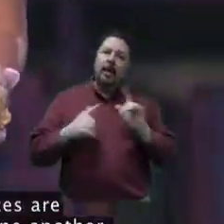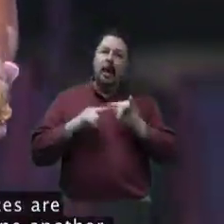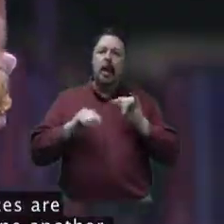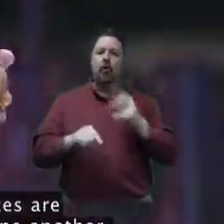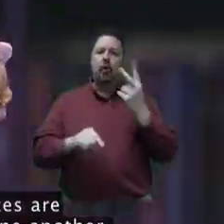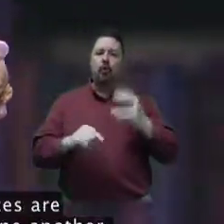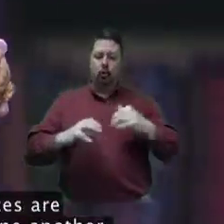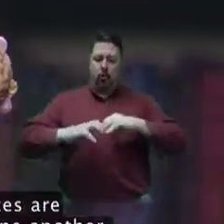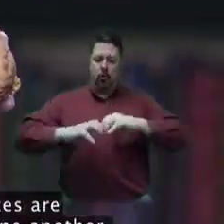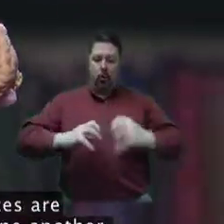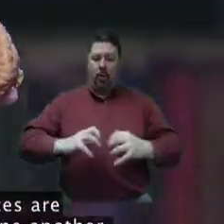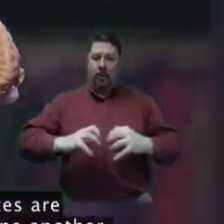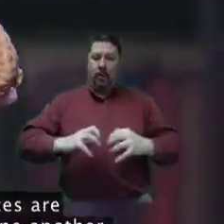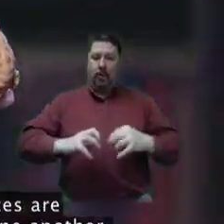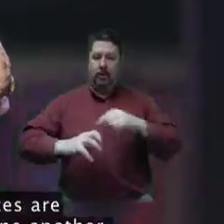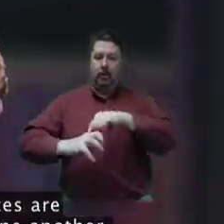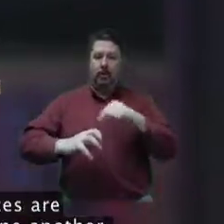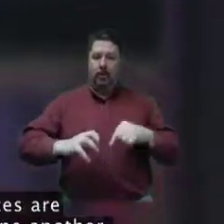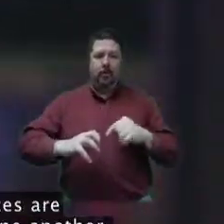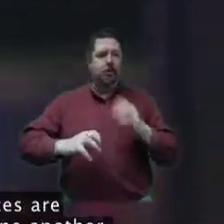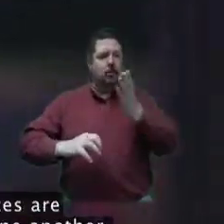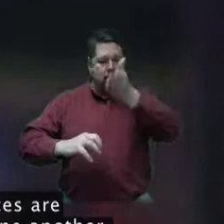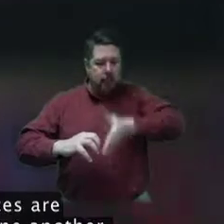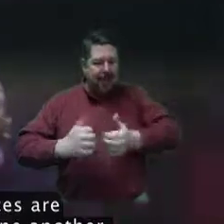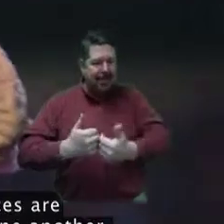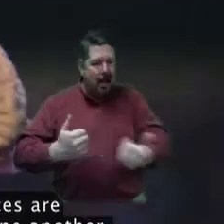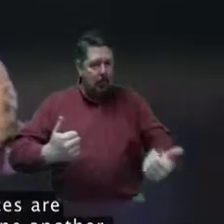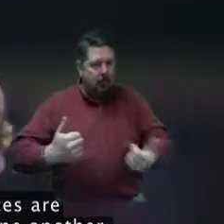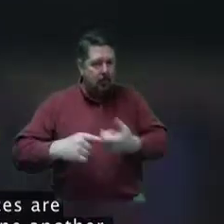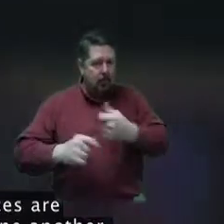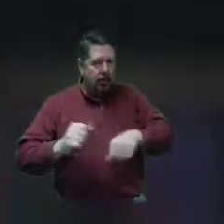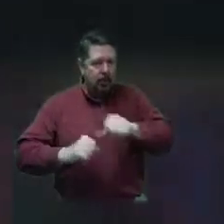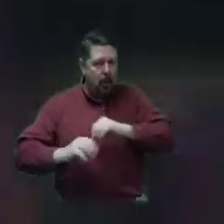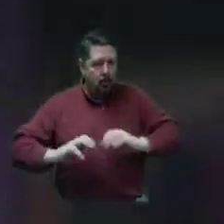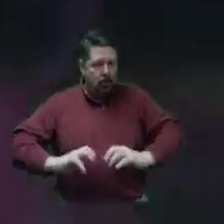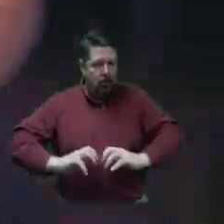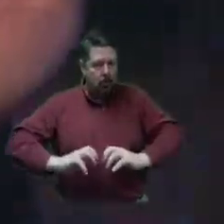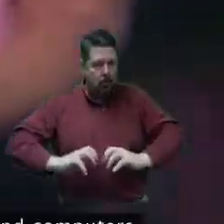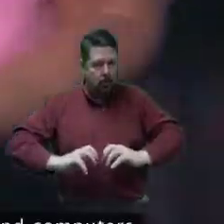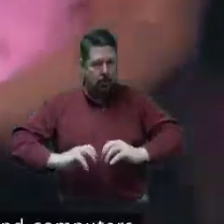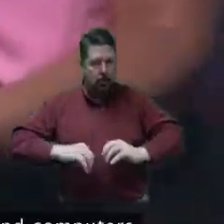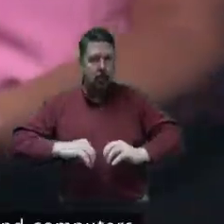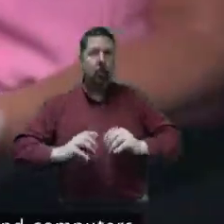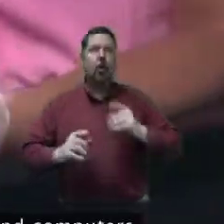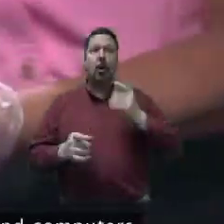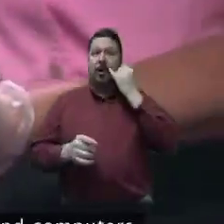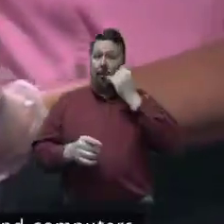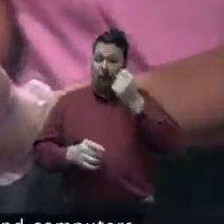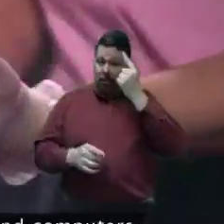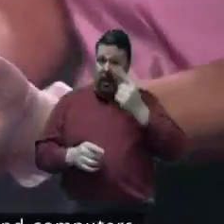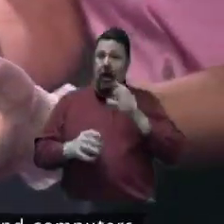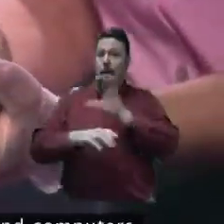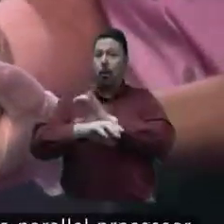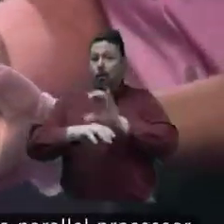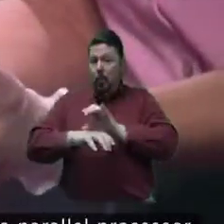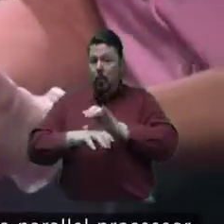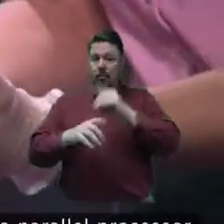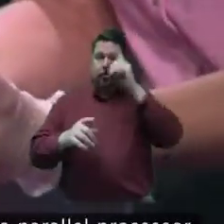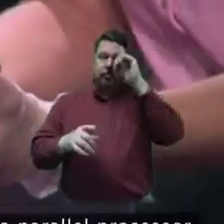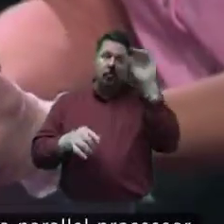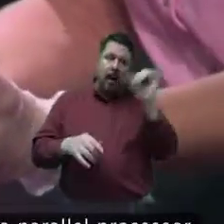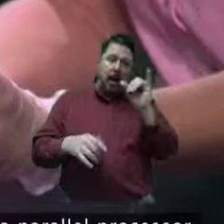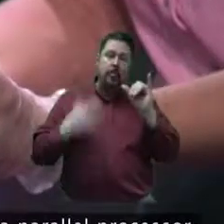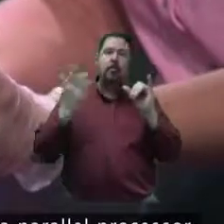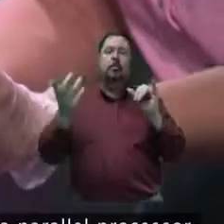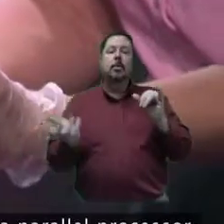two cerebral cortices are completely separate from one another. For those of you who understand computers, our